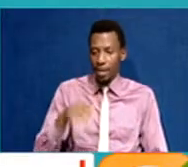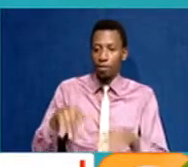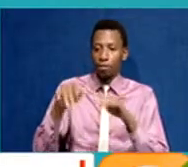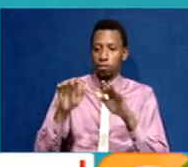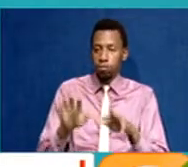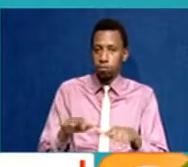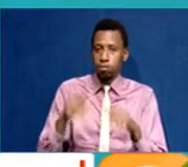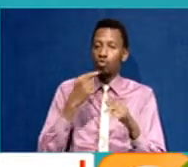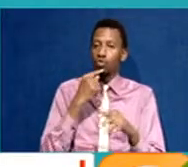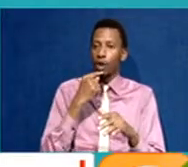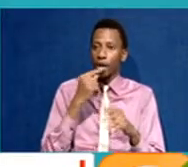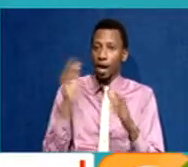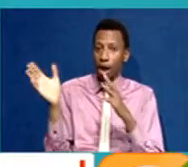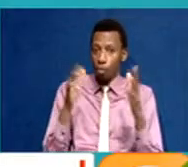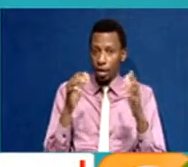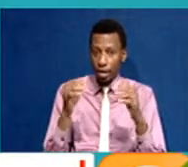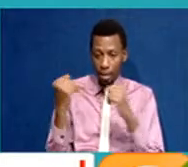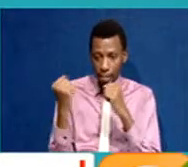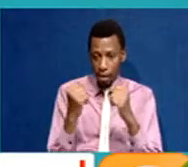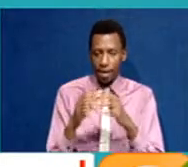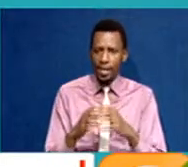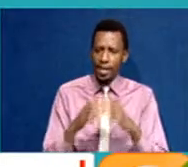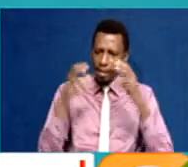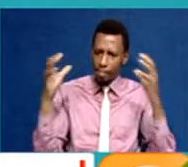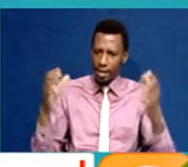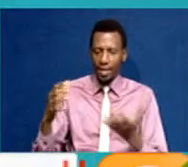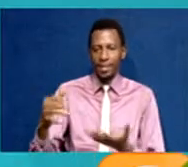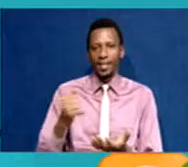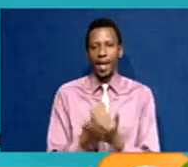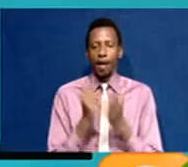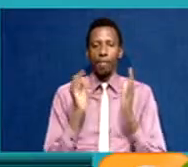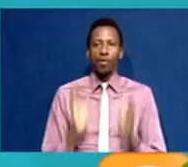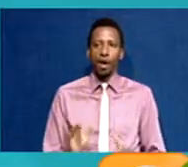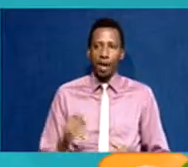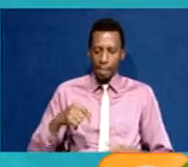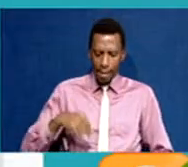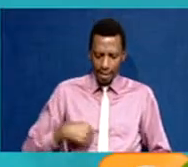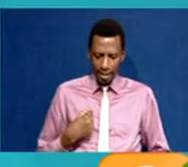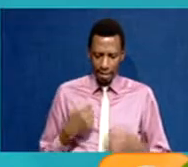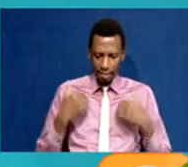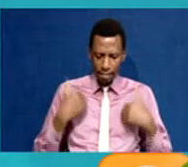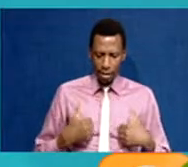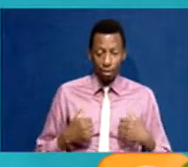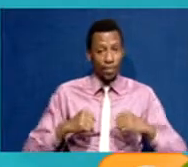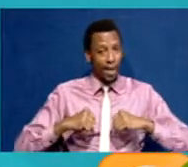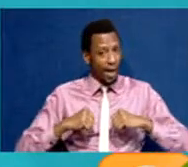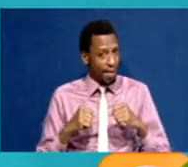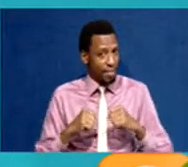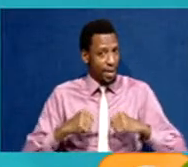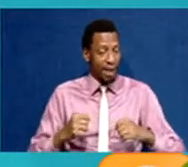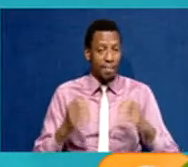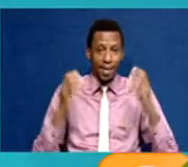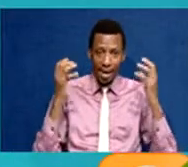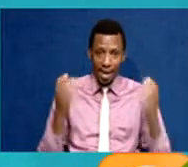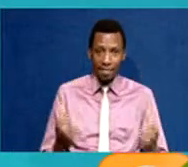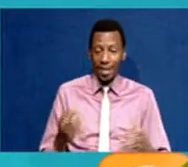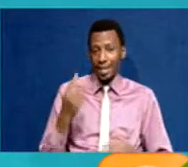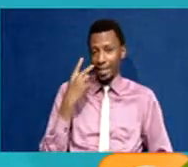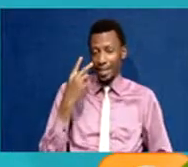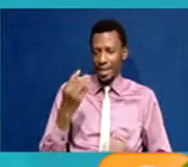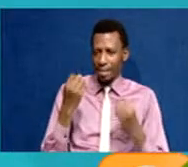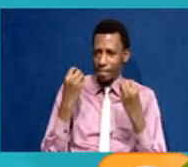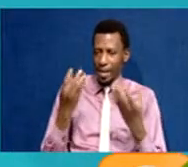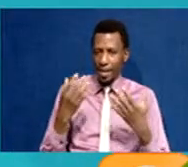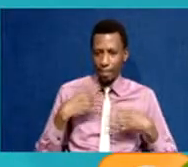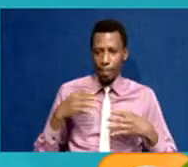largest employer. And I personally am very happy to note that many people in the county have gotten an